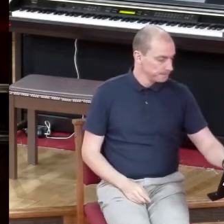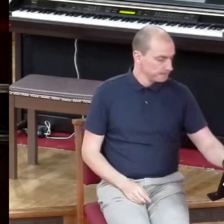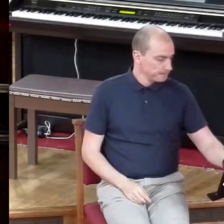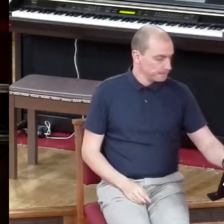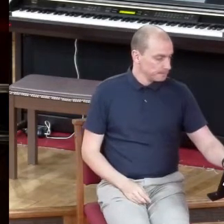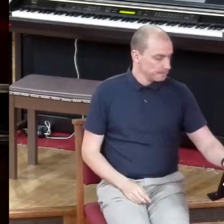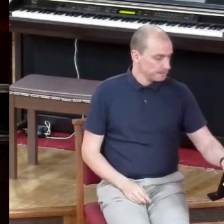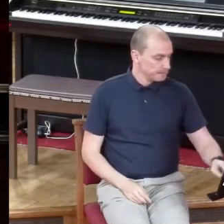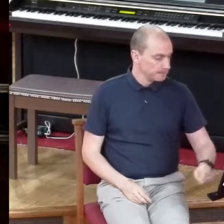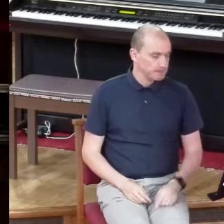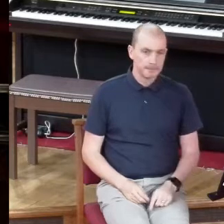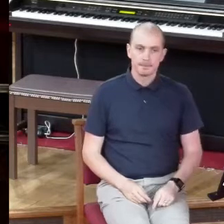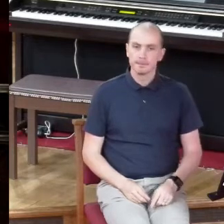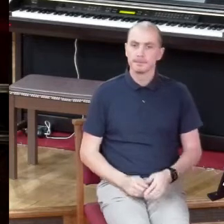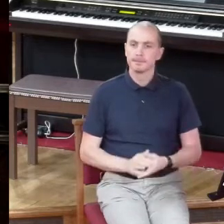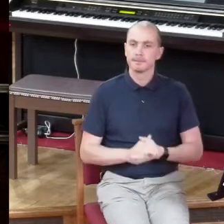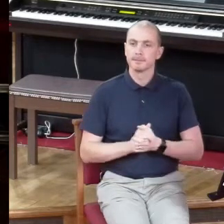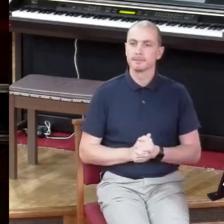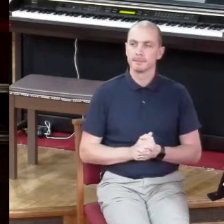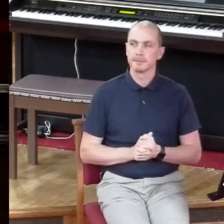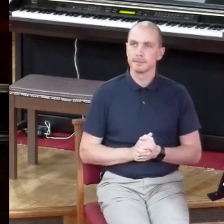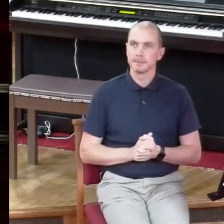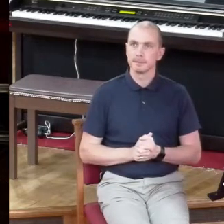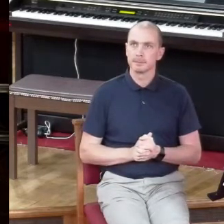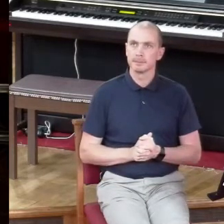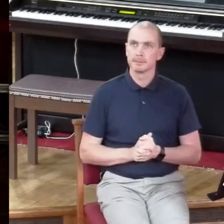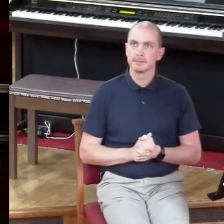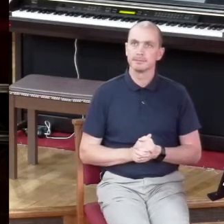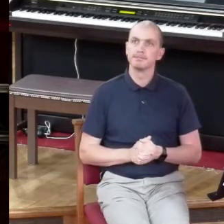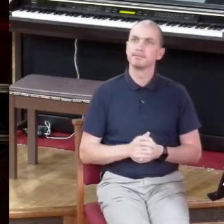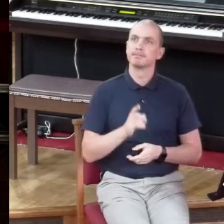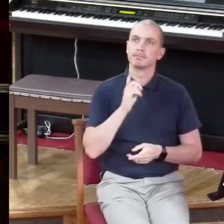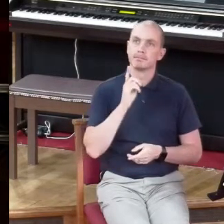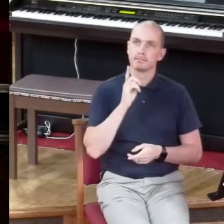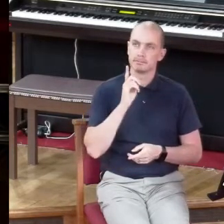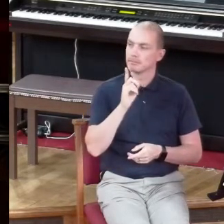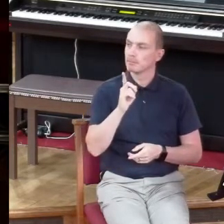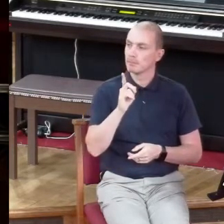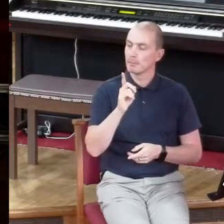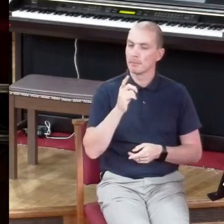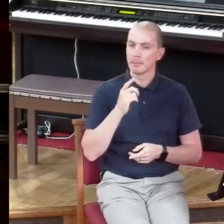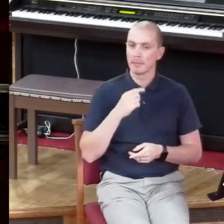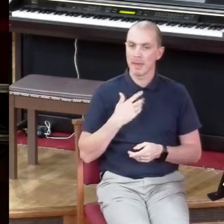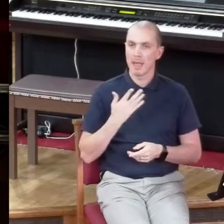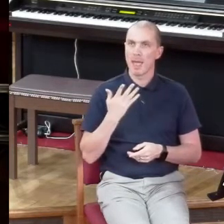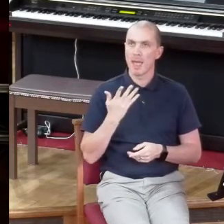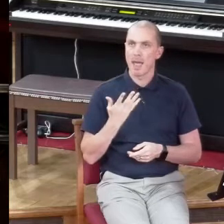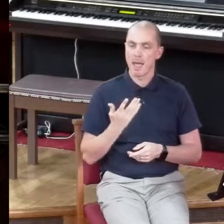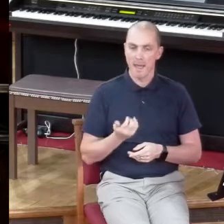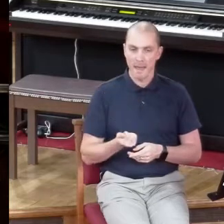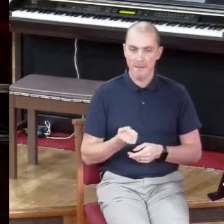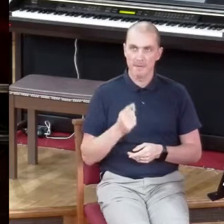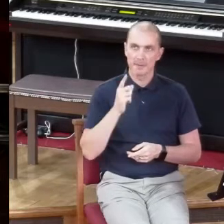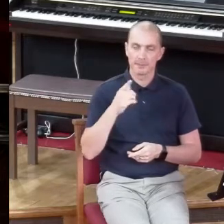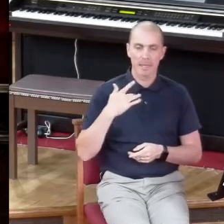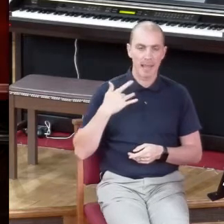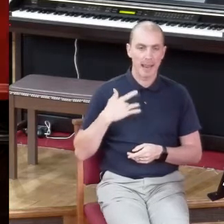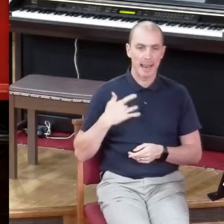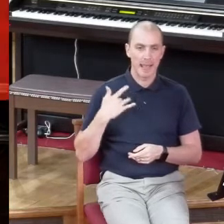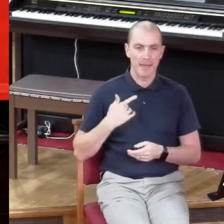I meant to look for a copy of Life and Work this morning or sometime before just now anyway, because I wanted to check on